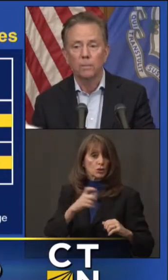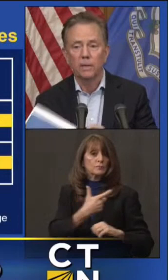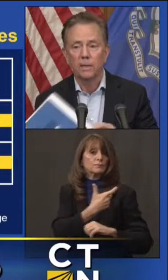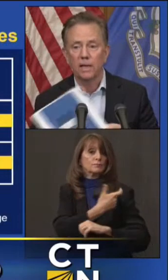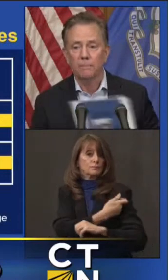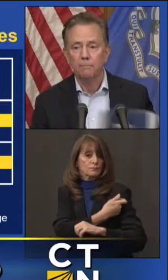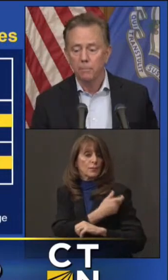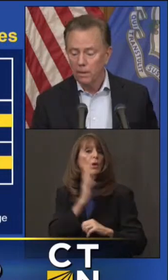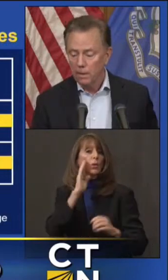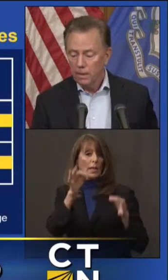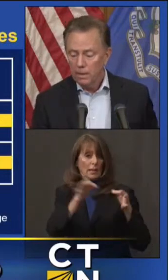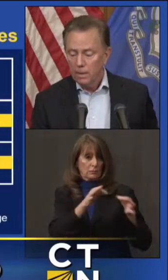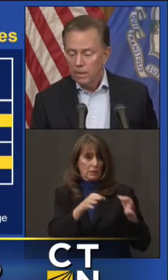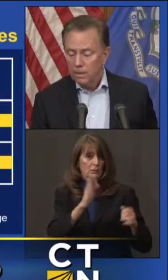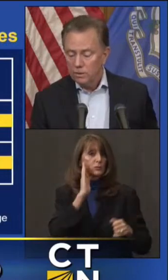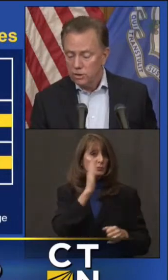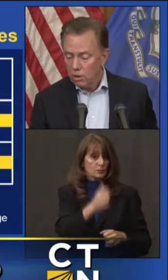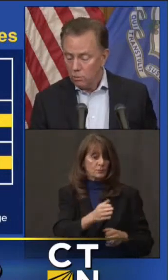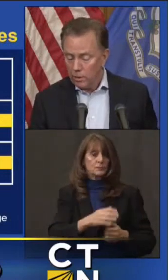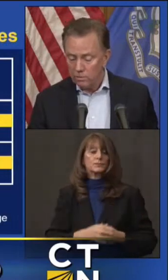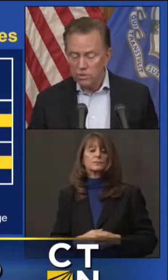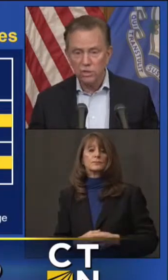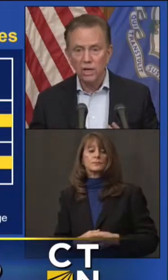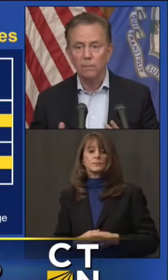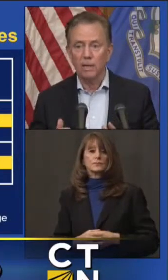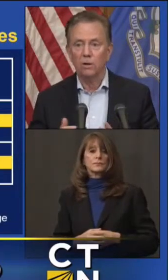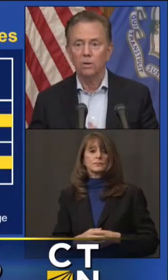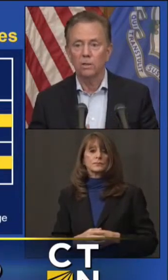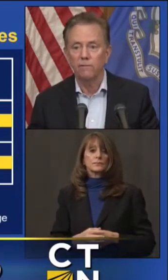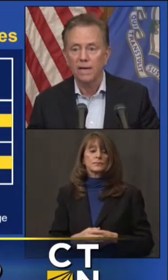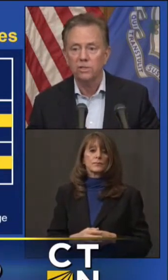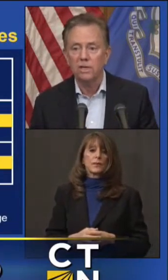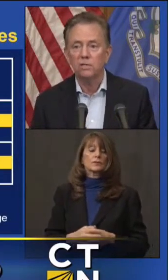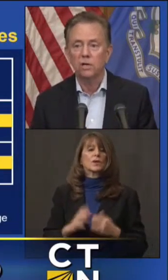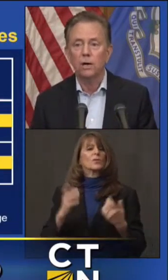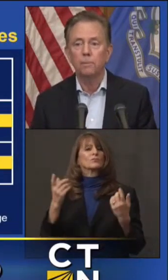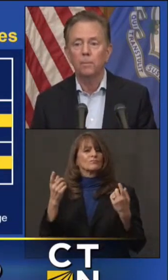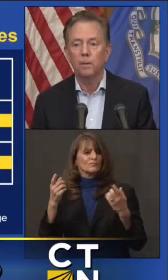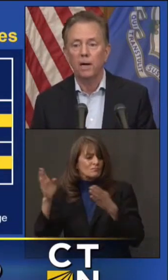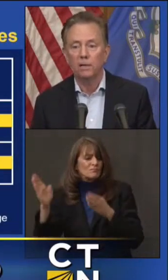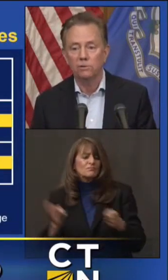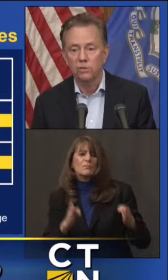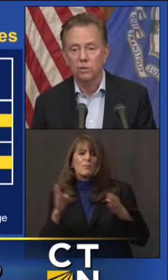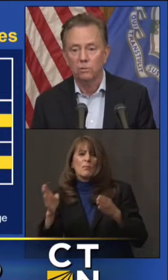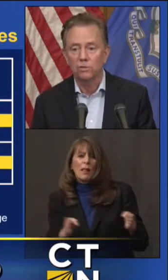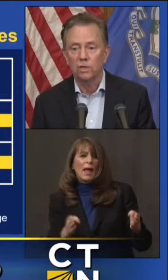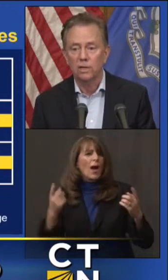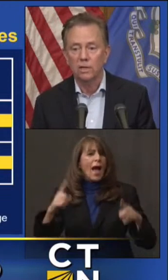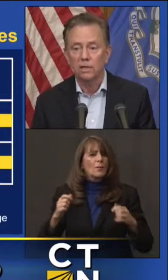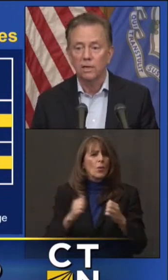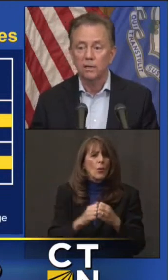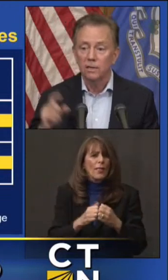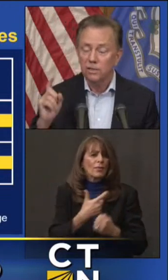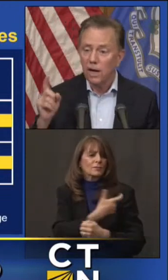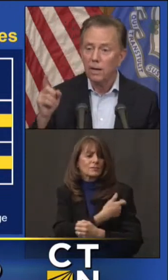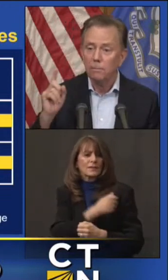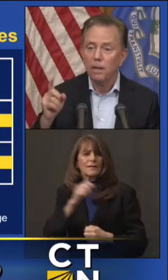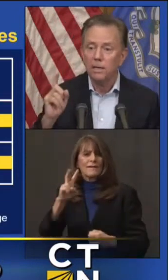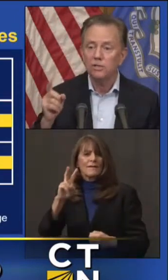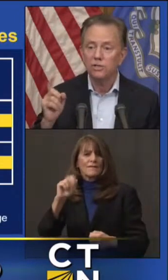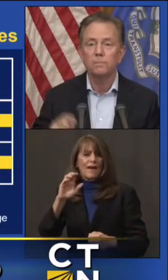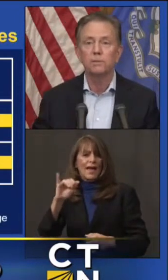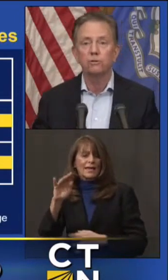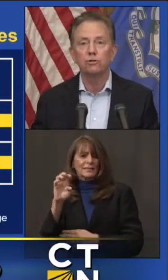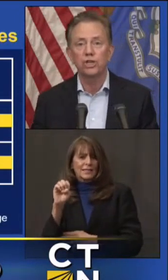talk about that. So here's the timing on the vaccine's upcoming milestones.